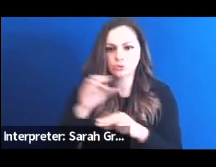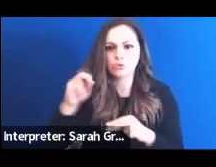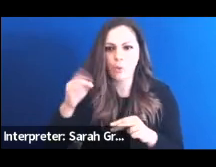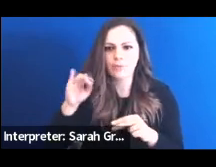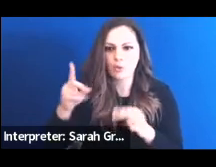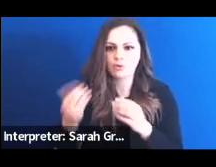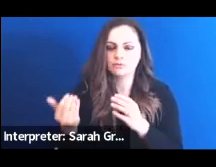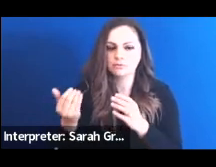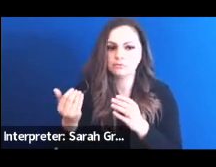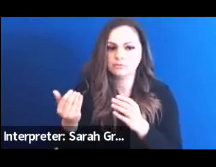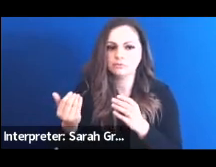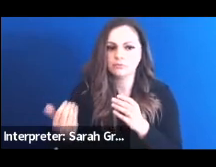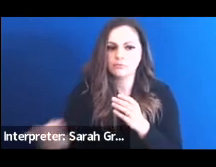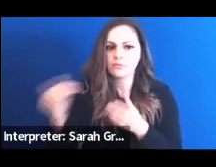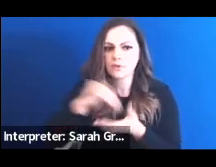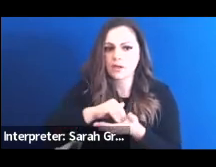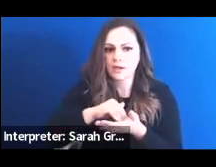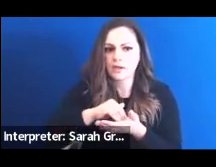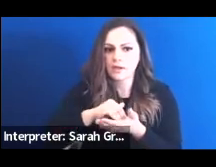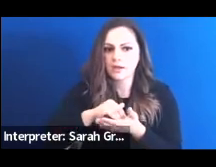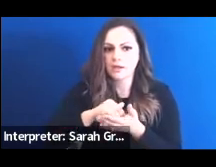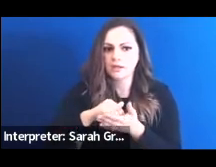prime candidate for medication.